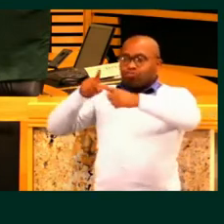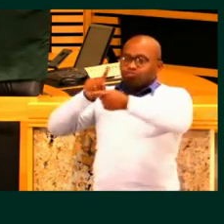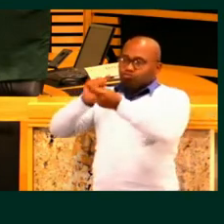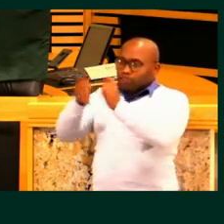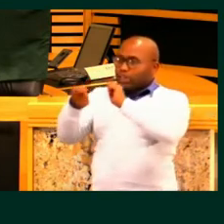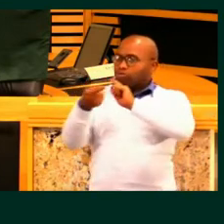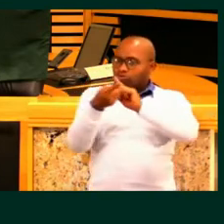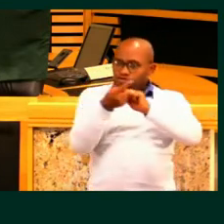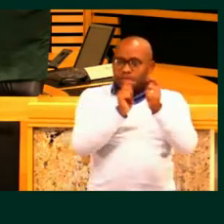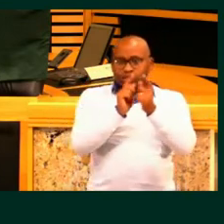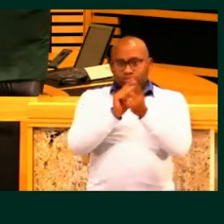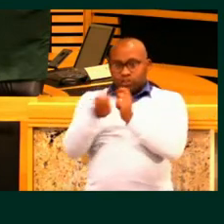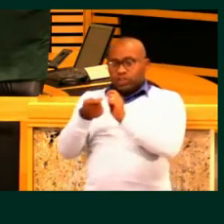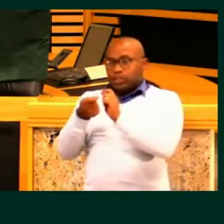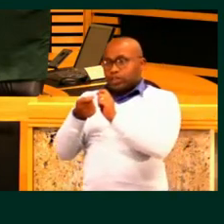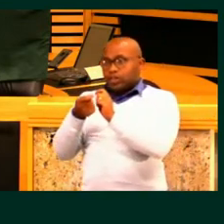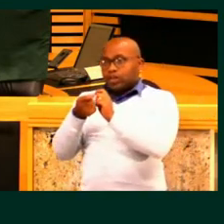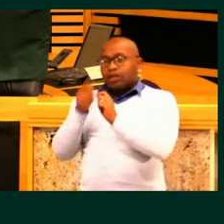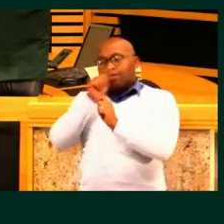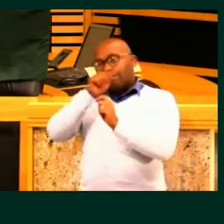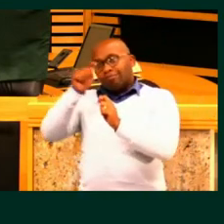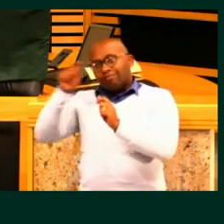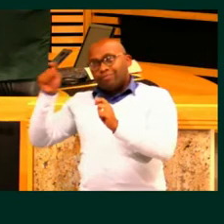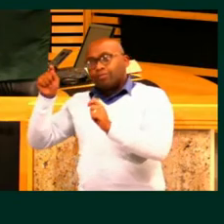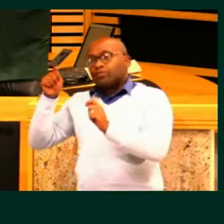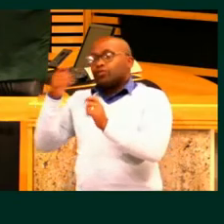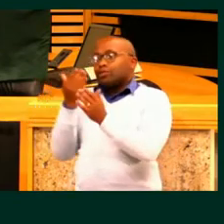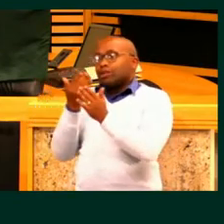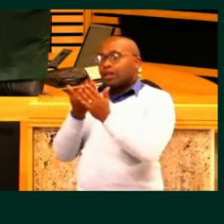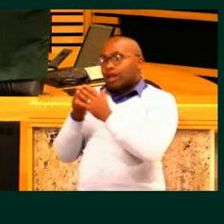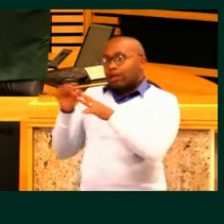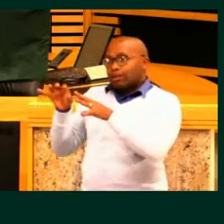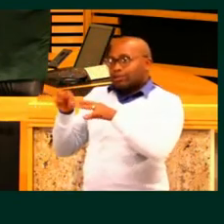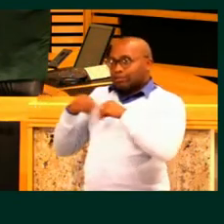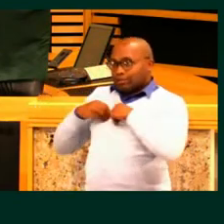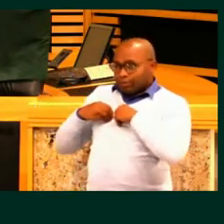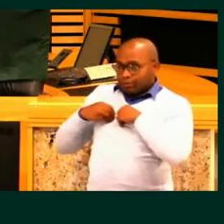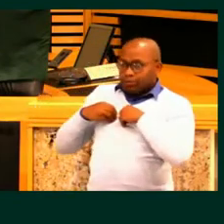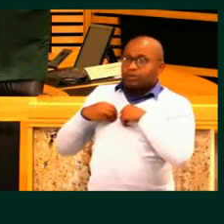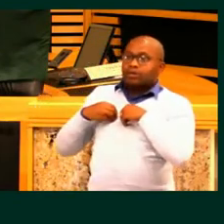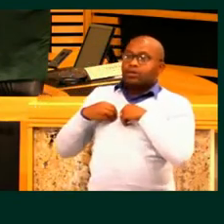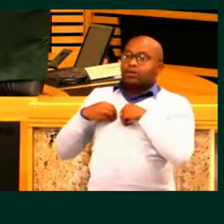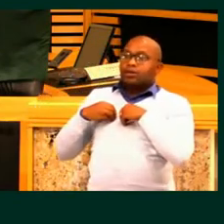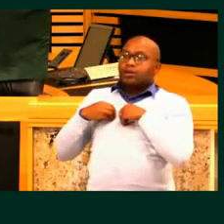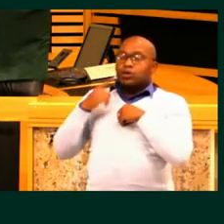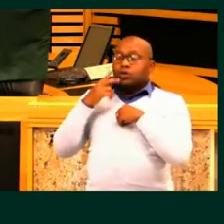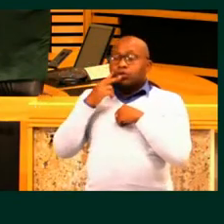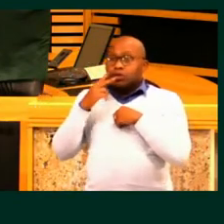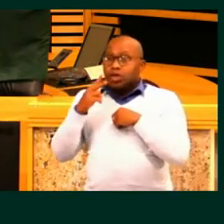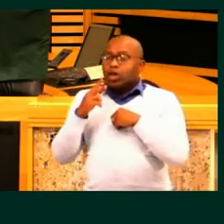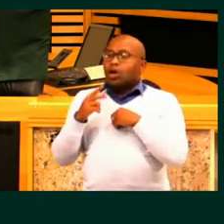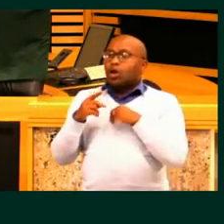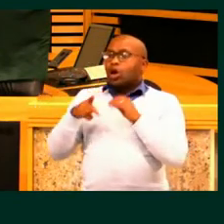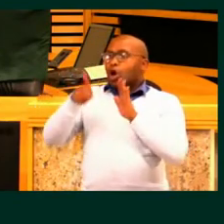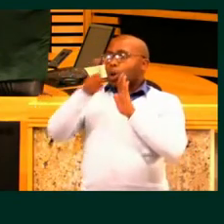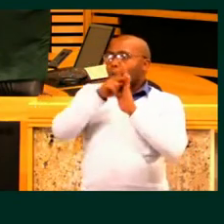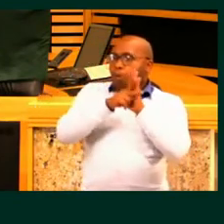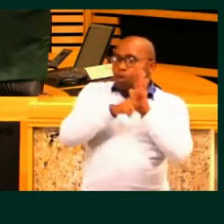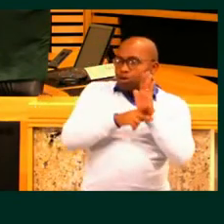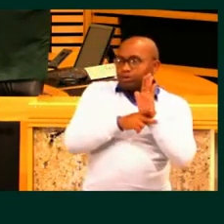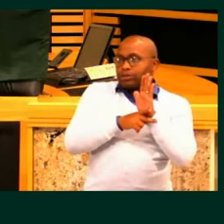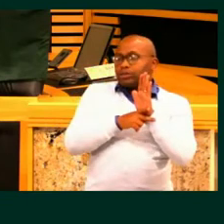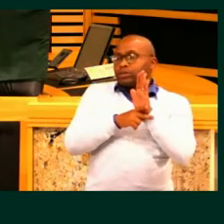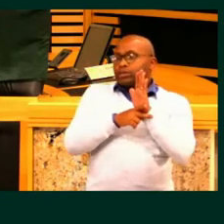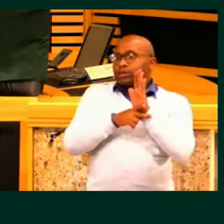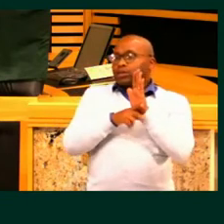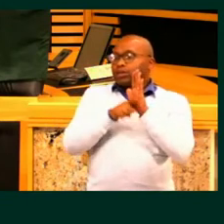to address the manner in which we work in order to to reshape policies and programs to eliminate those attitudes and behaviors that